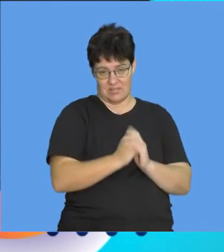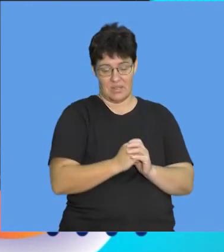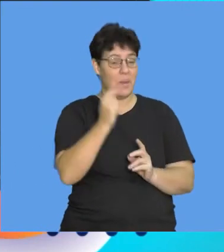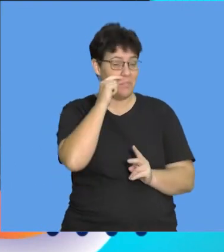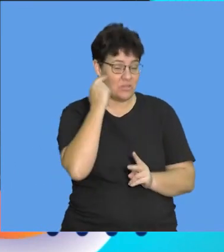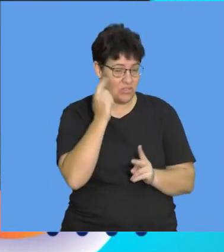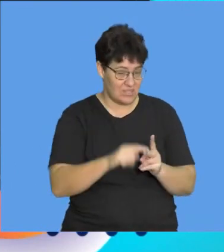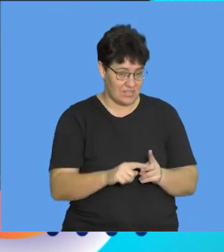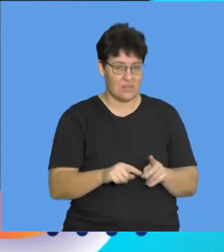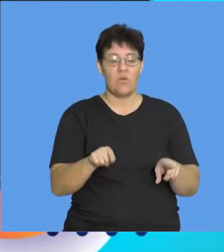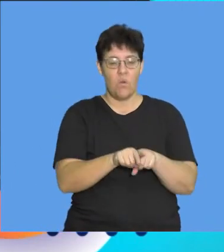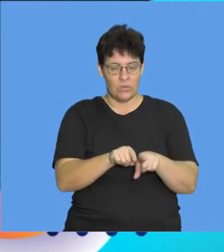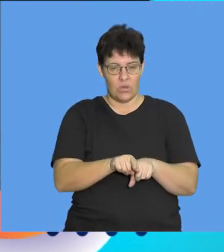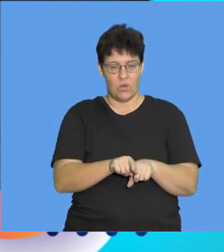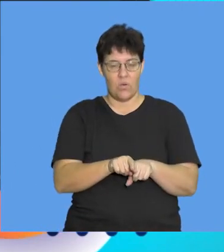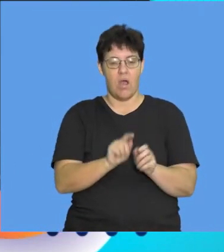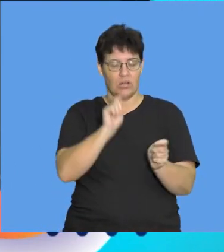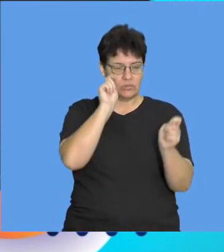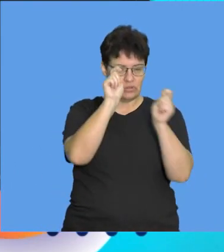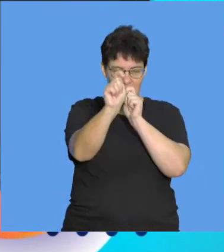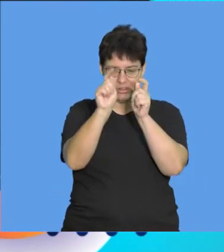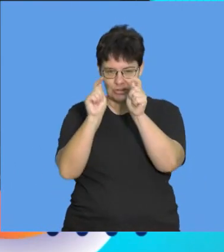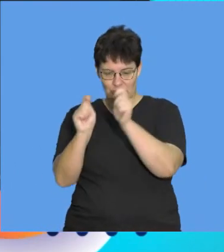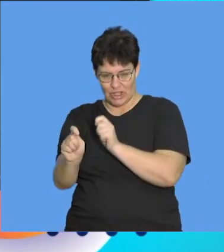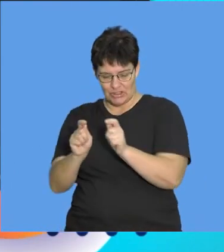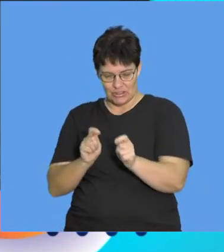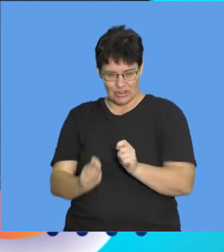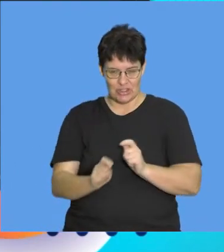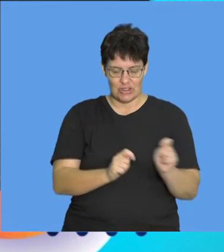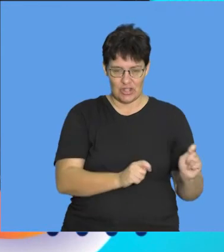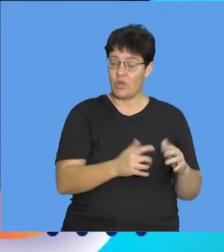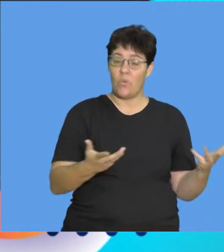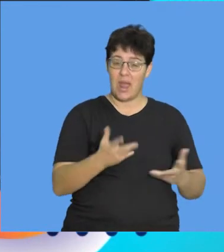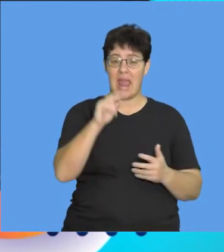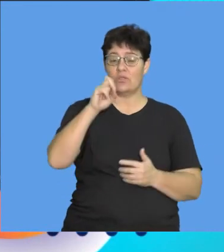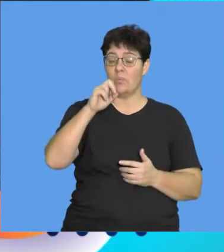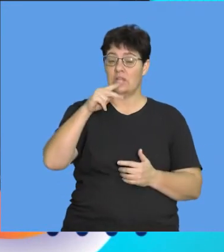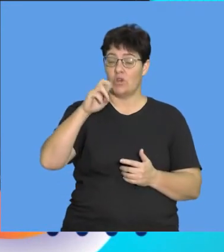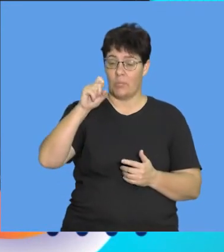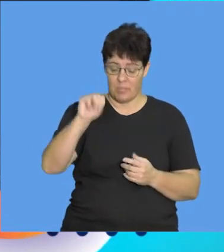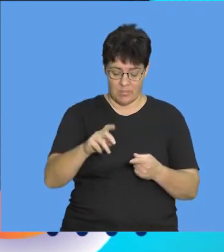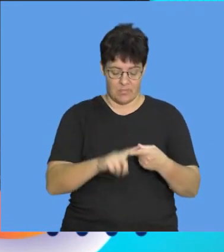as the changes that occur both in the endometrium as well as in the ovary. You guys